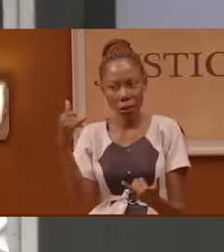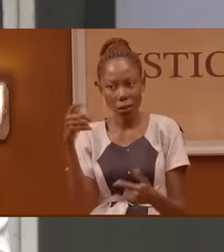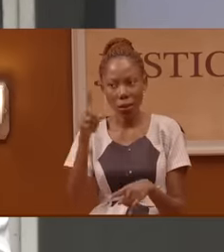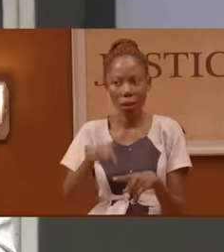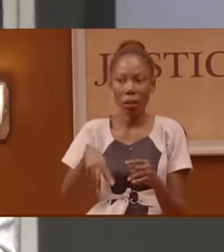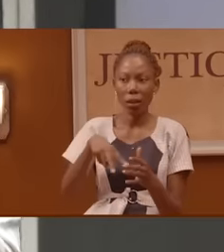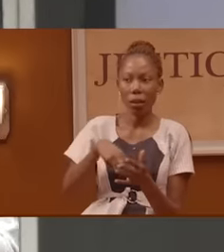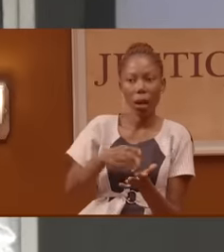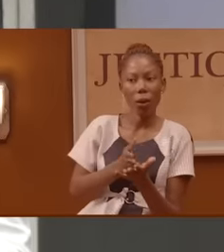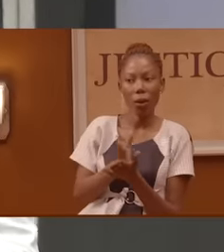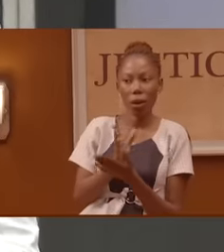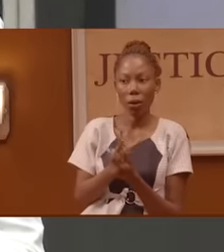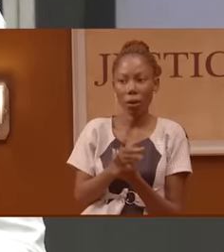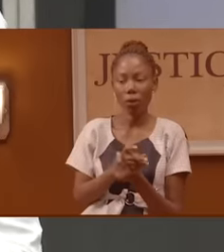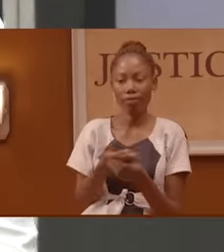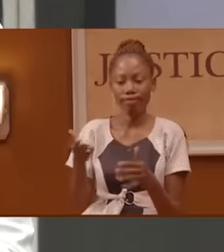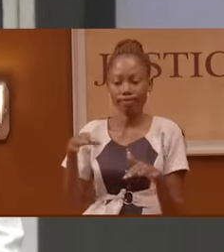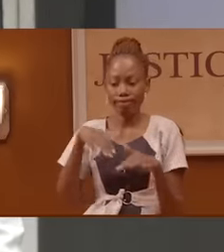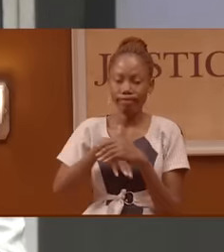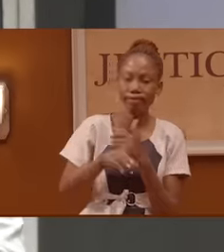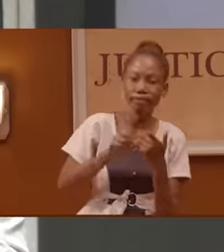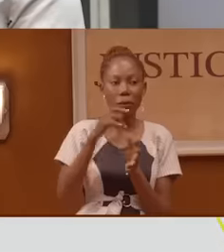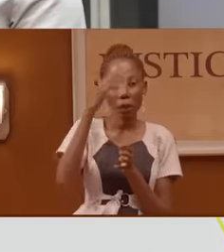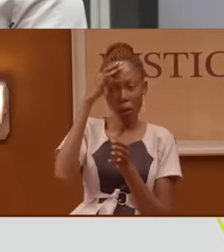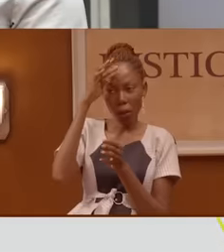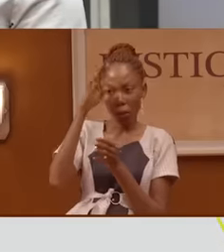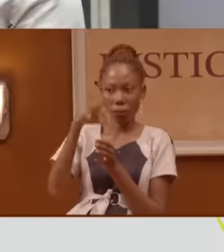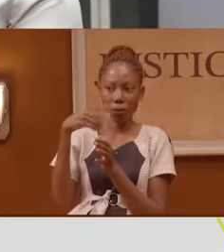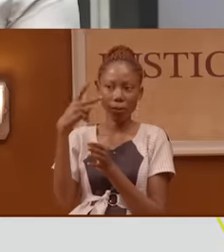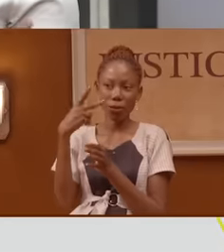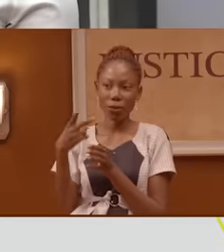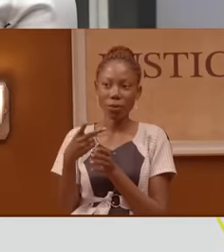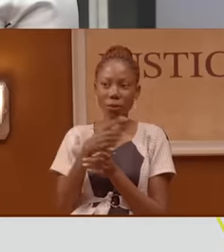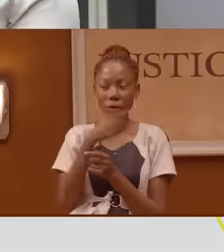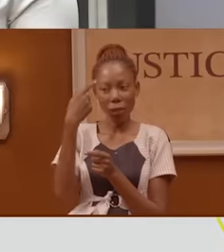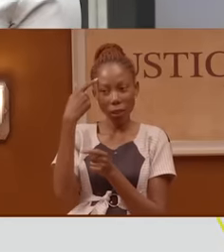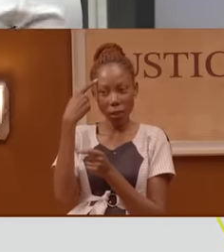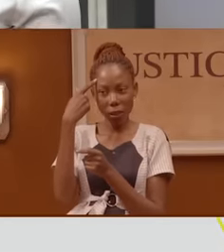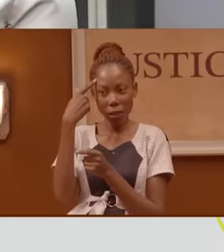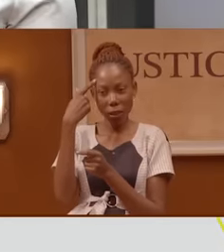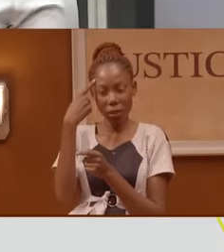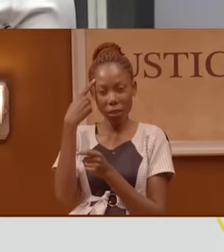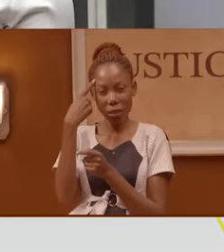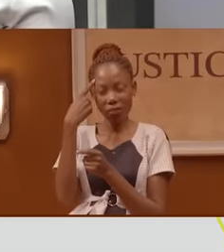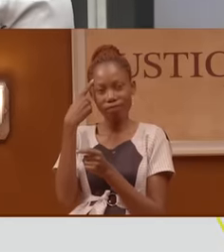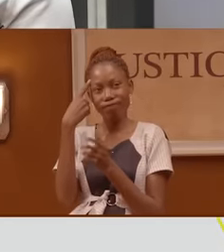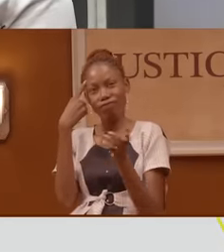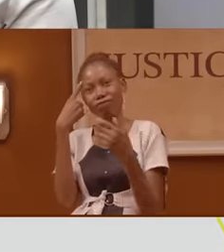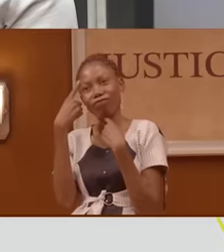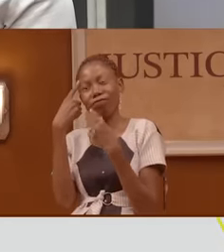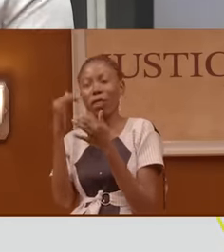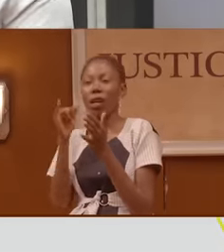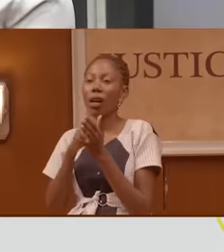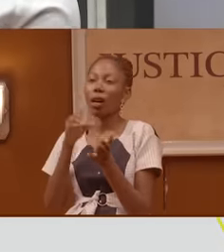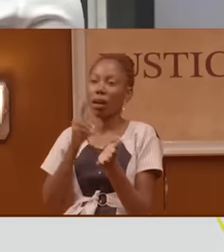and all of that. They just took me into the theater. So he thought maybe I would never, I told him what the doctor said, that,